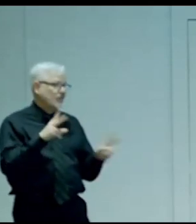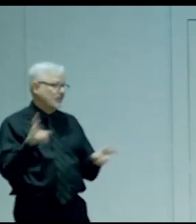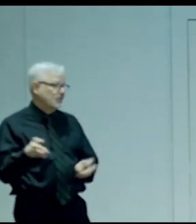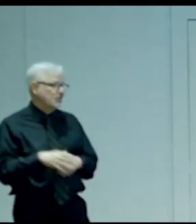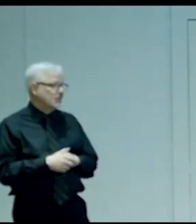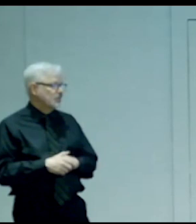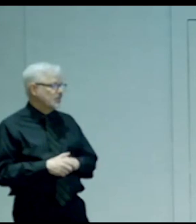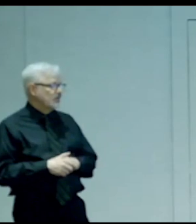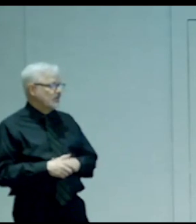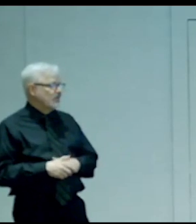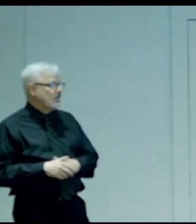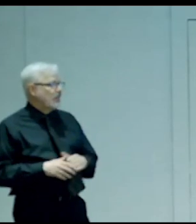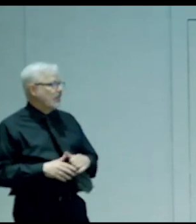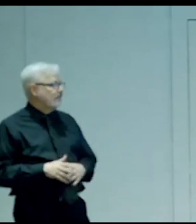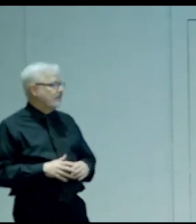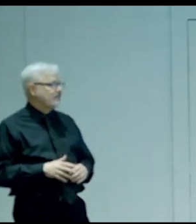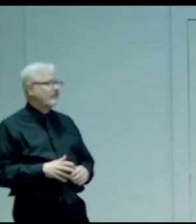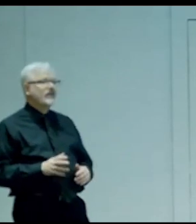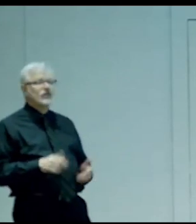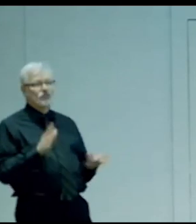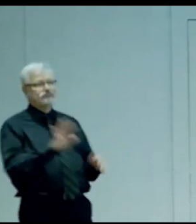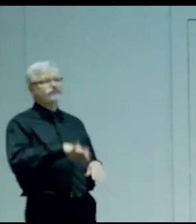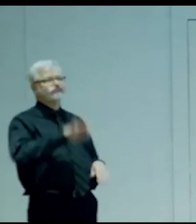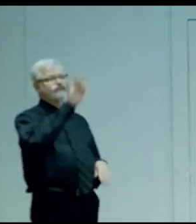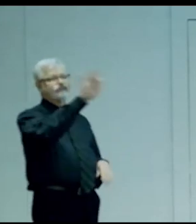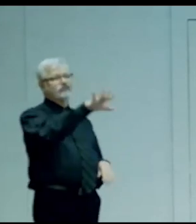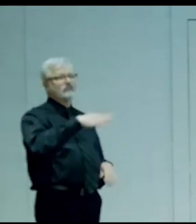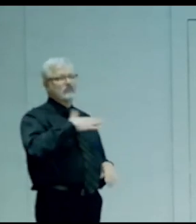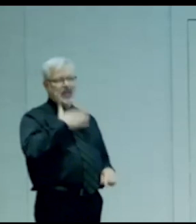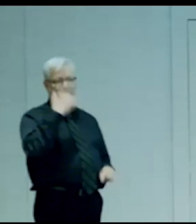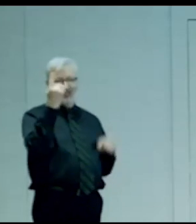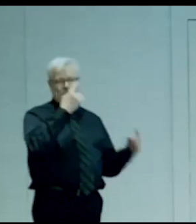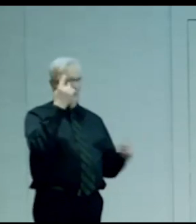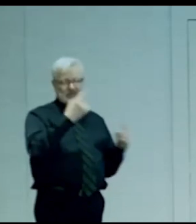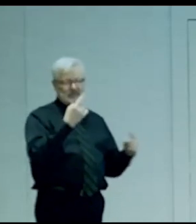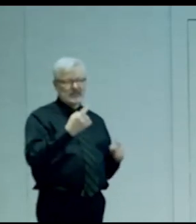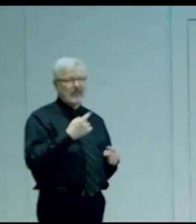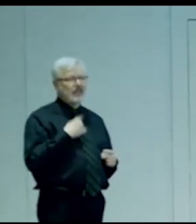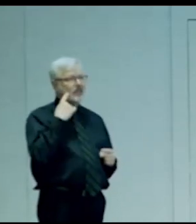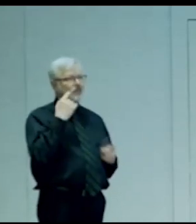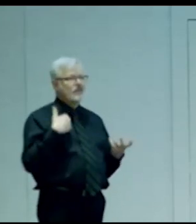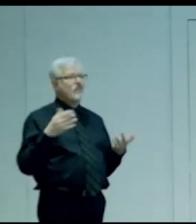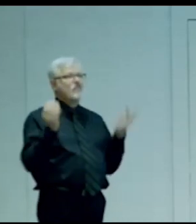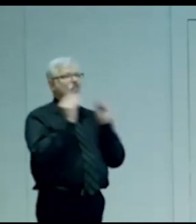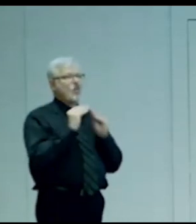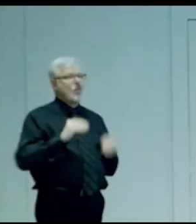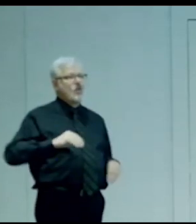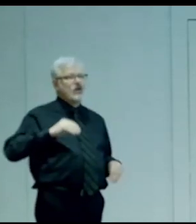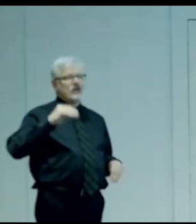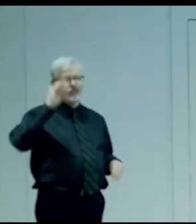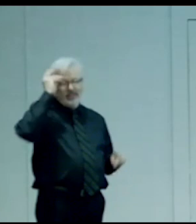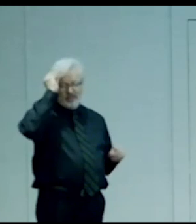issue. So I leave you with those thoughts. I think there's much to be thought about here and